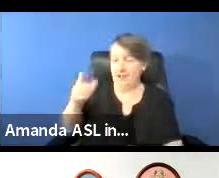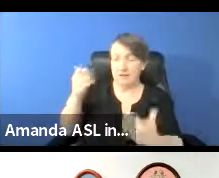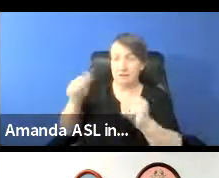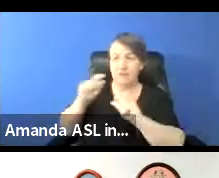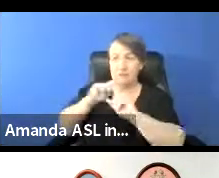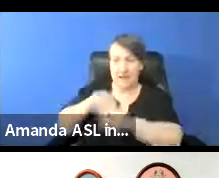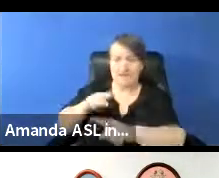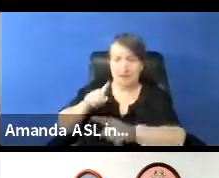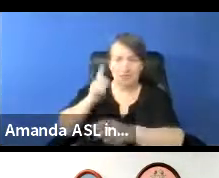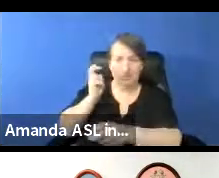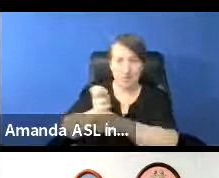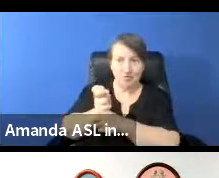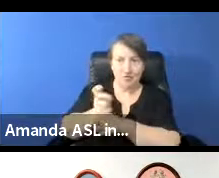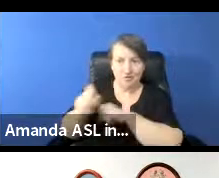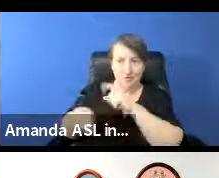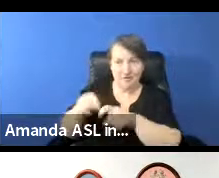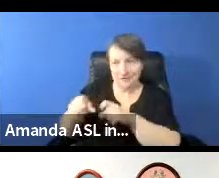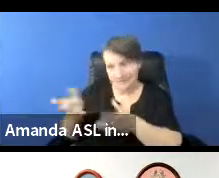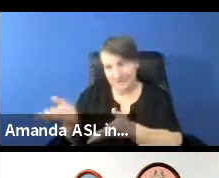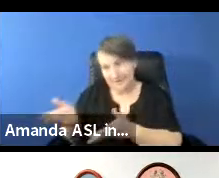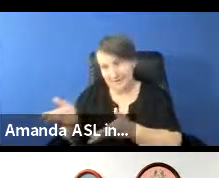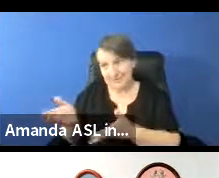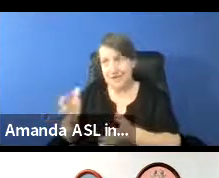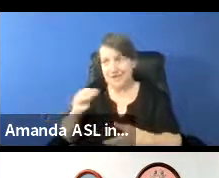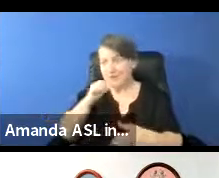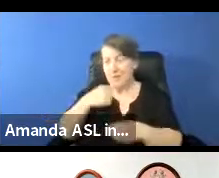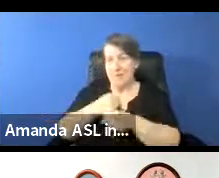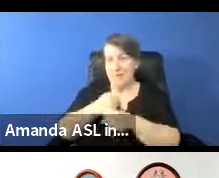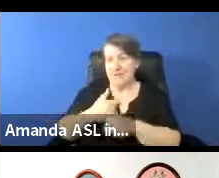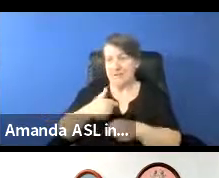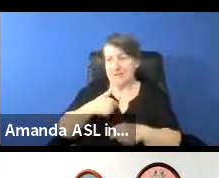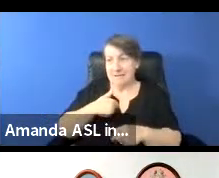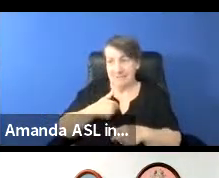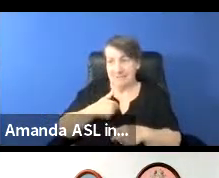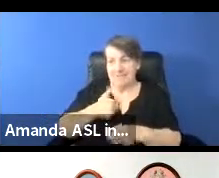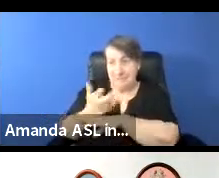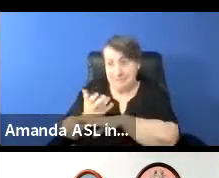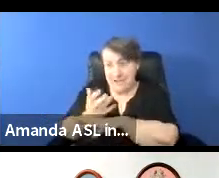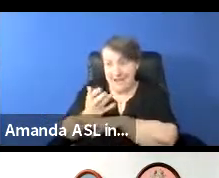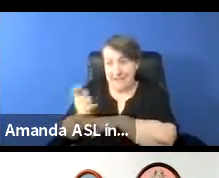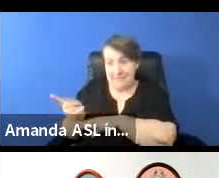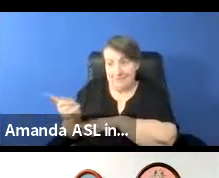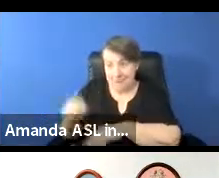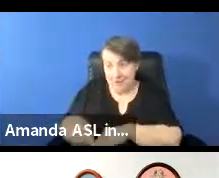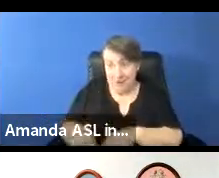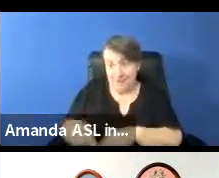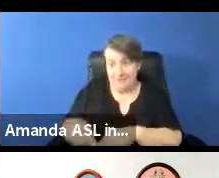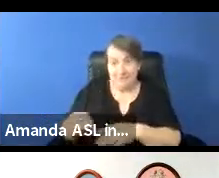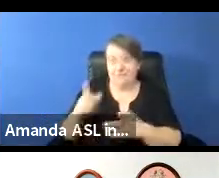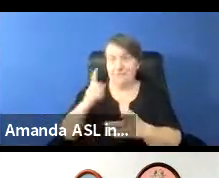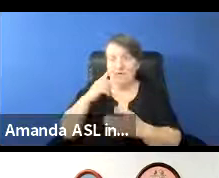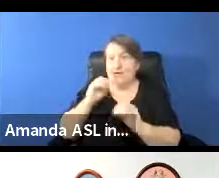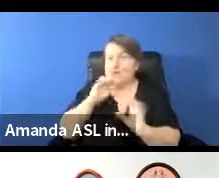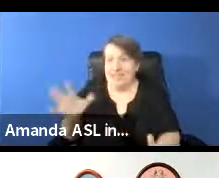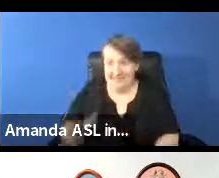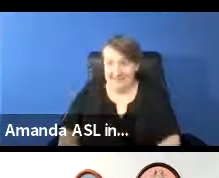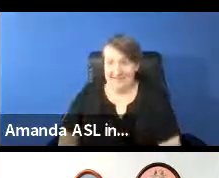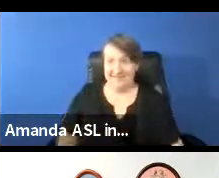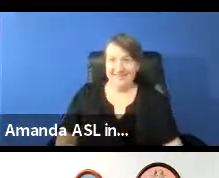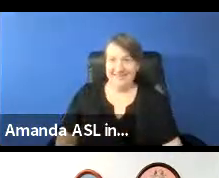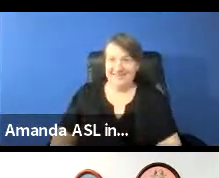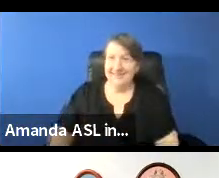tough questions. So don't make me, having begged him to come, have been in